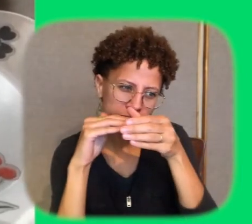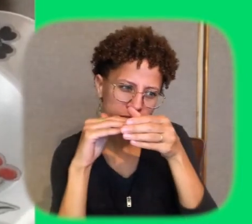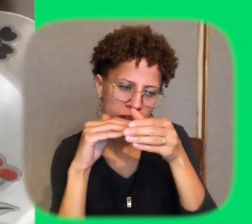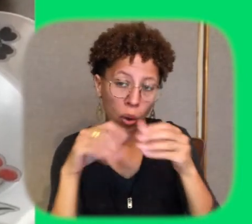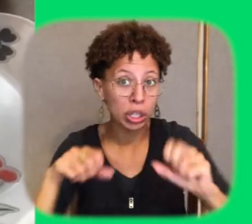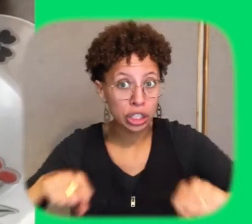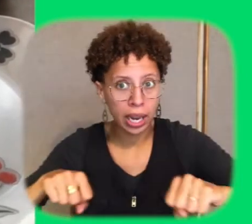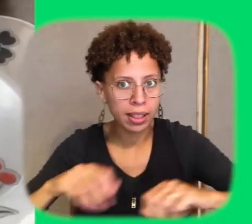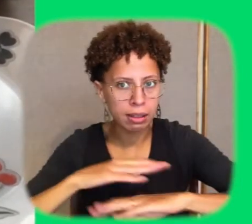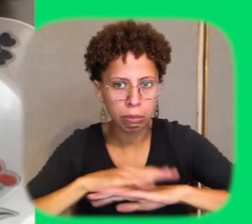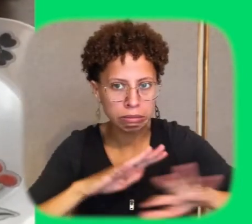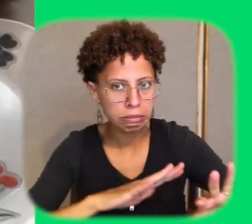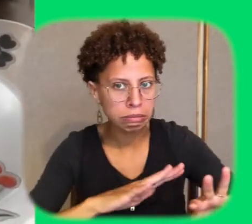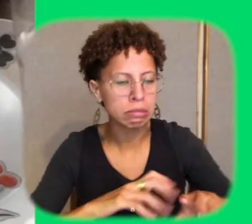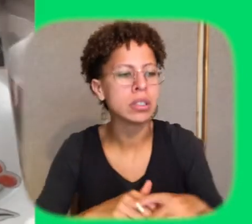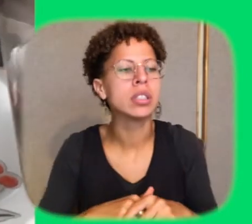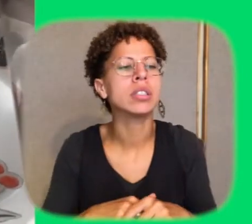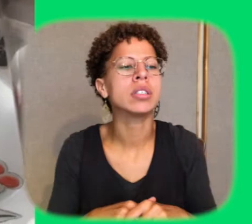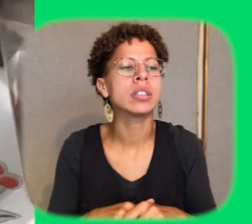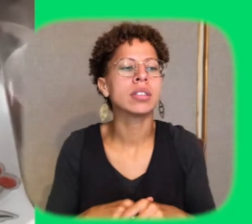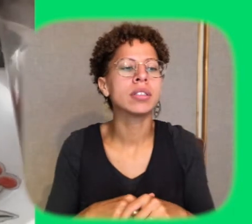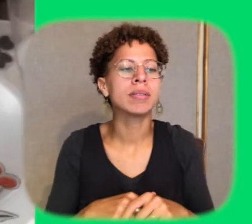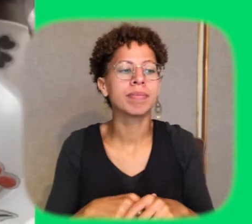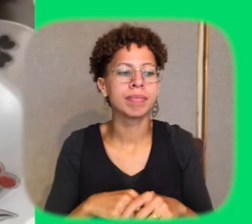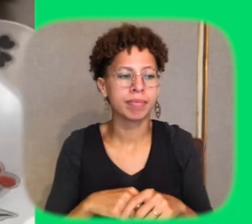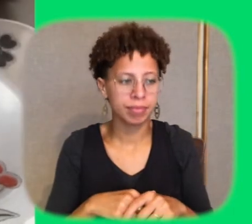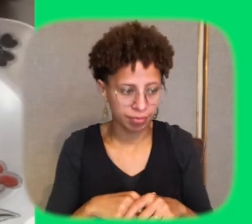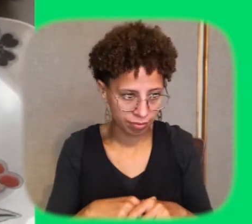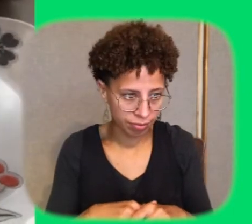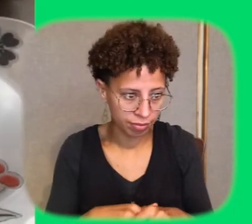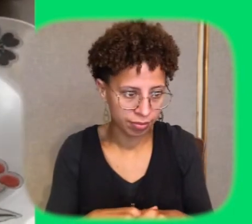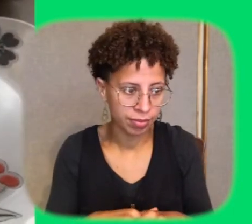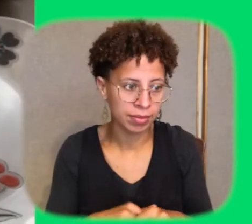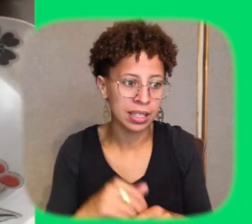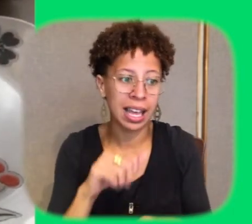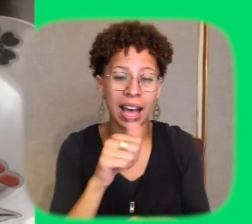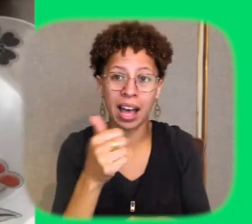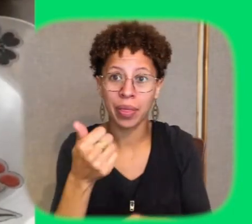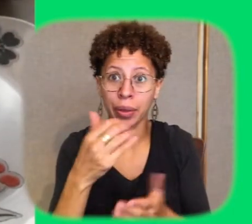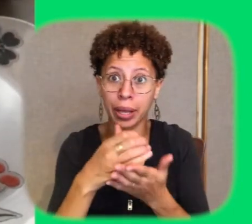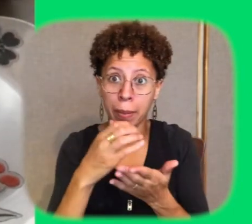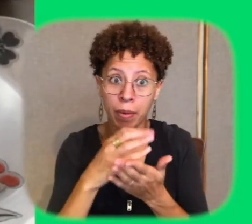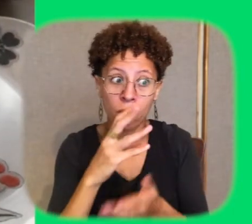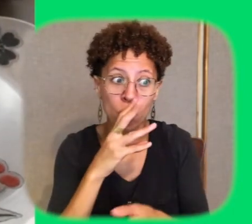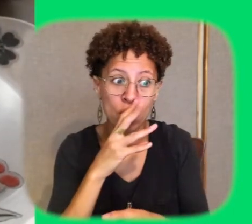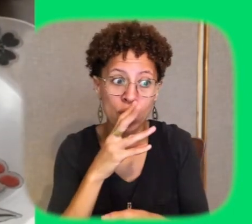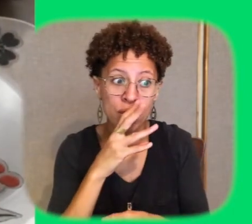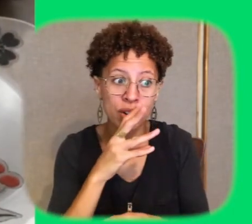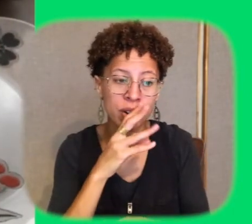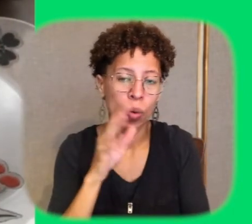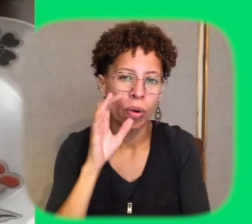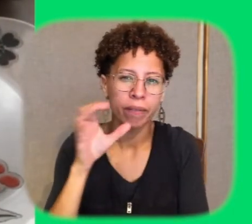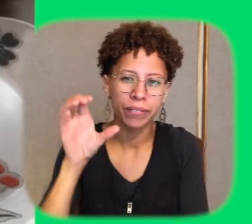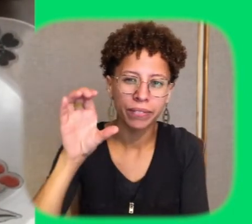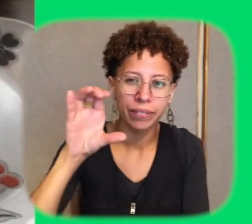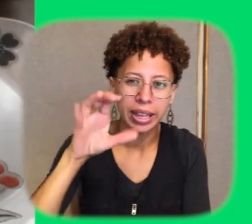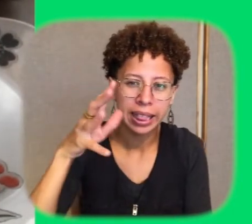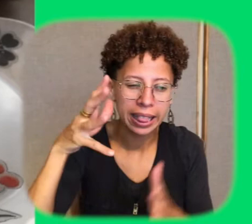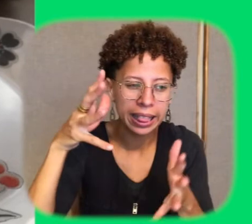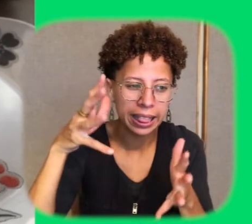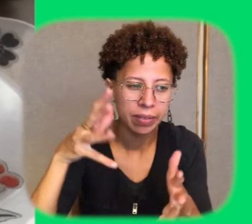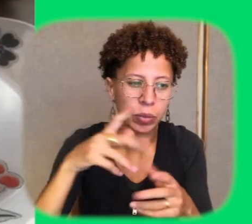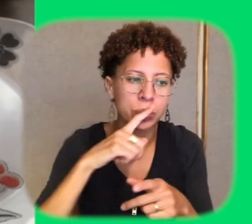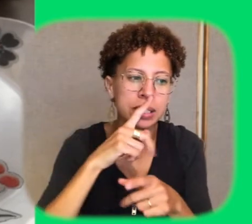have another cup of water here, and I'm going to fill it the rest of the way, and we're going to be very, very